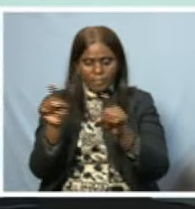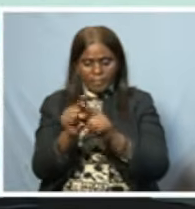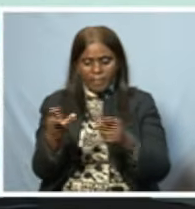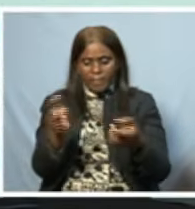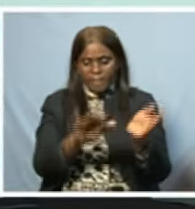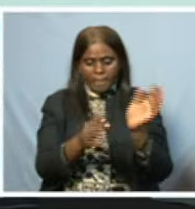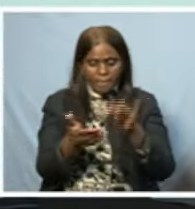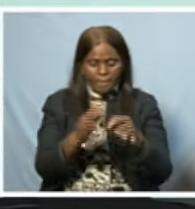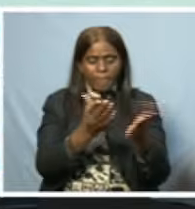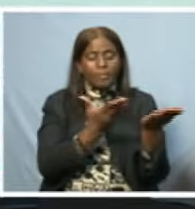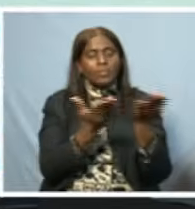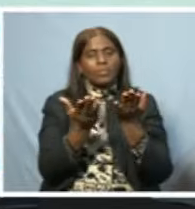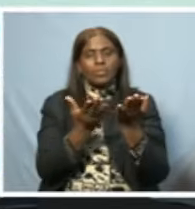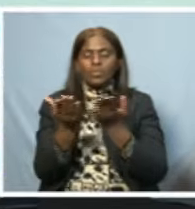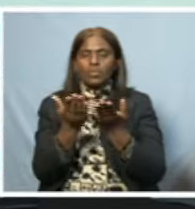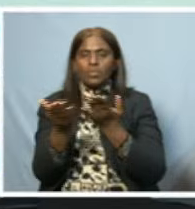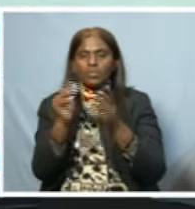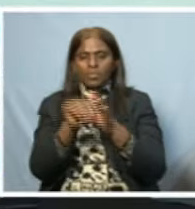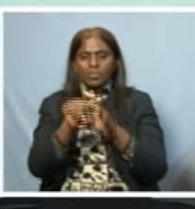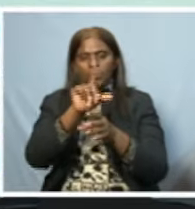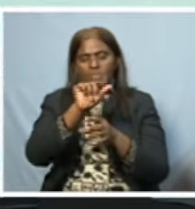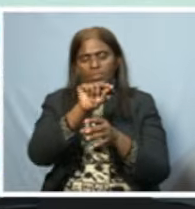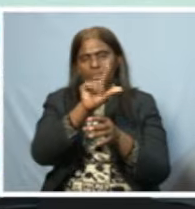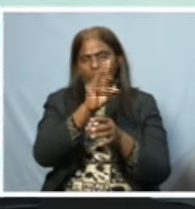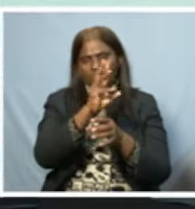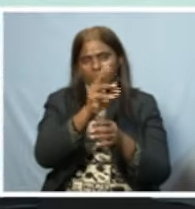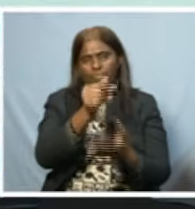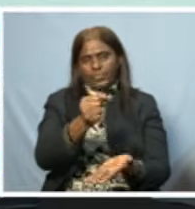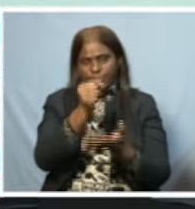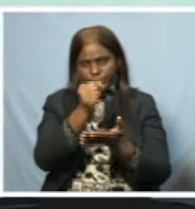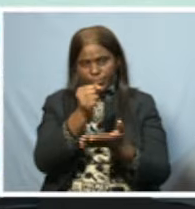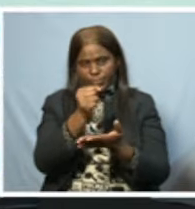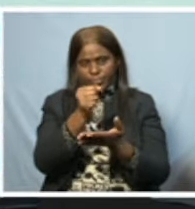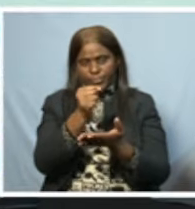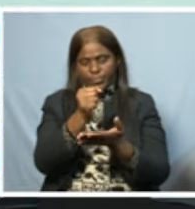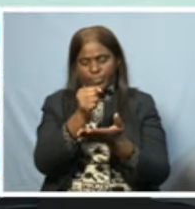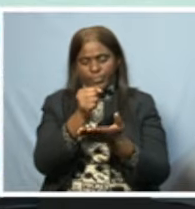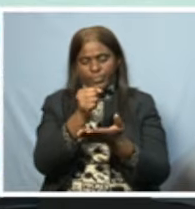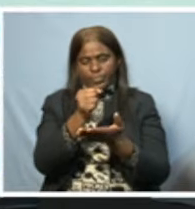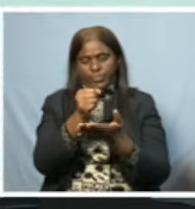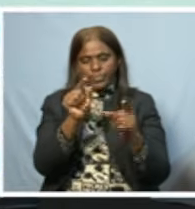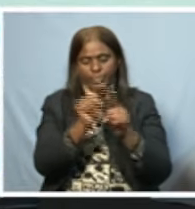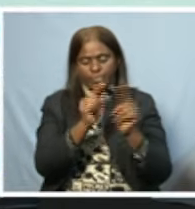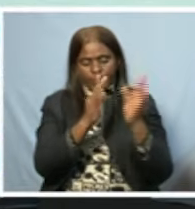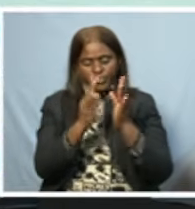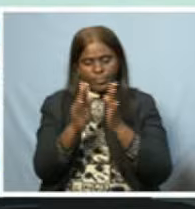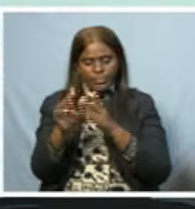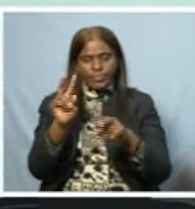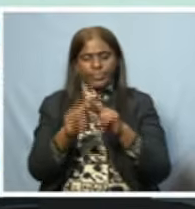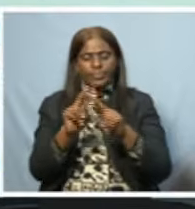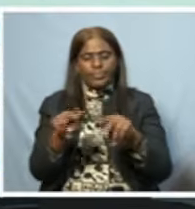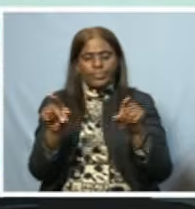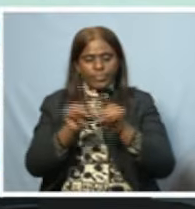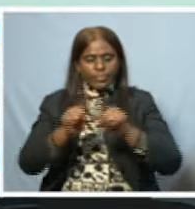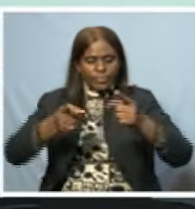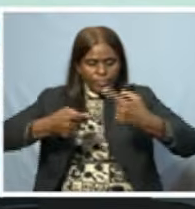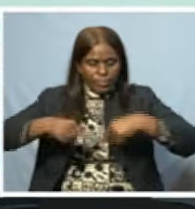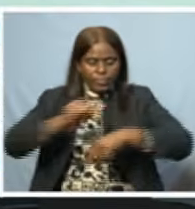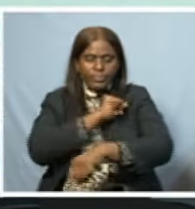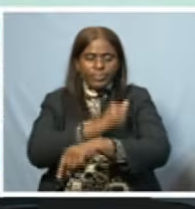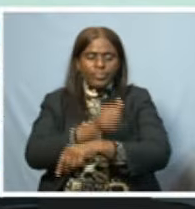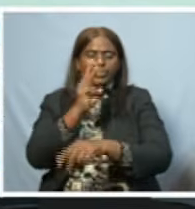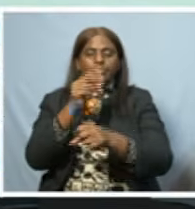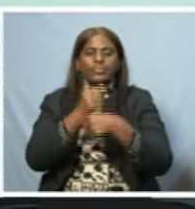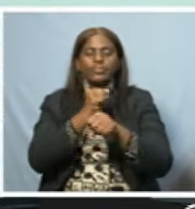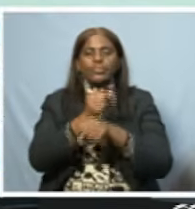cemetery services in the 2026 budget. The remedial measure, Chair, the local authority will ensure